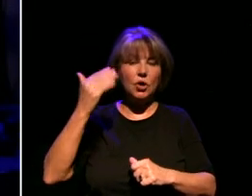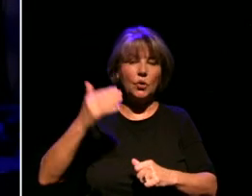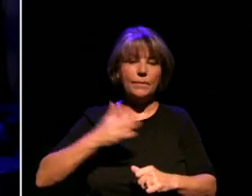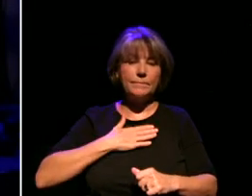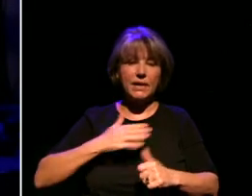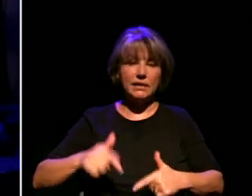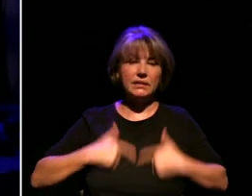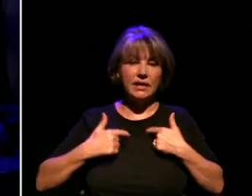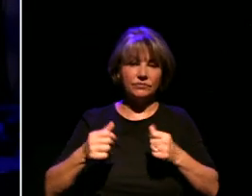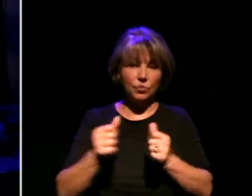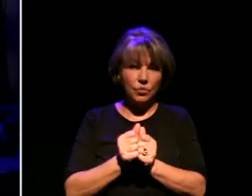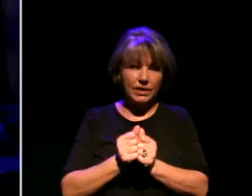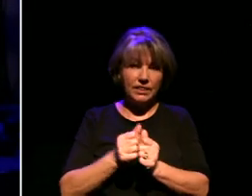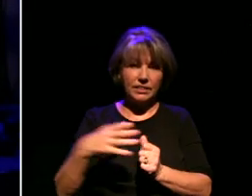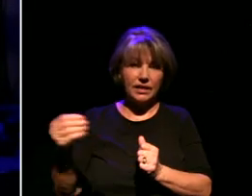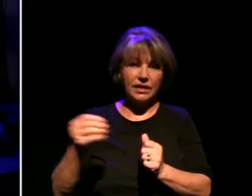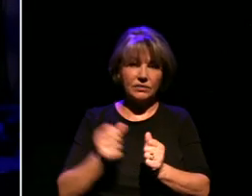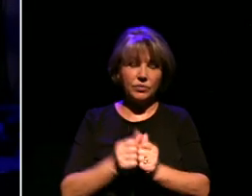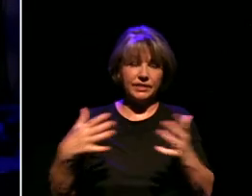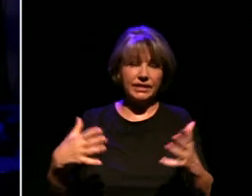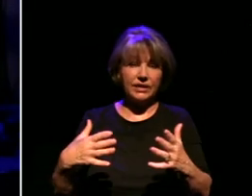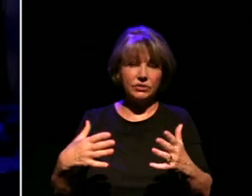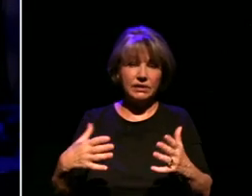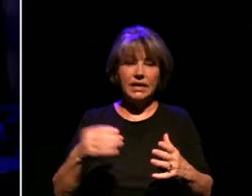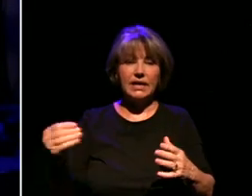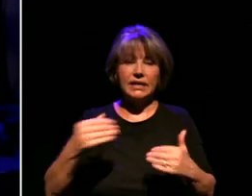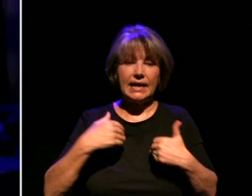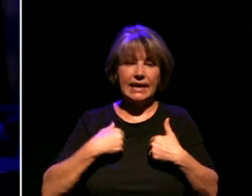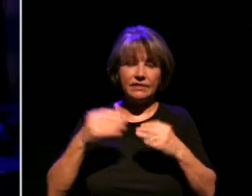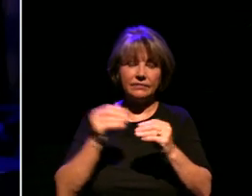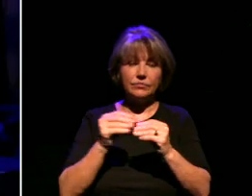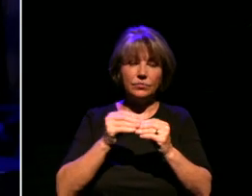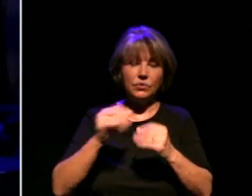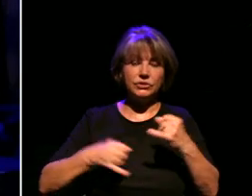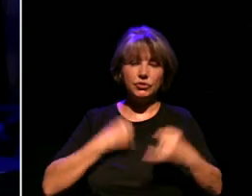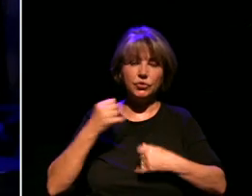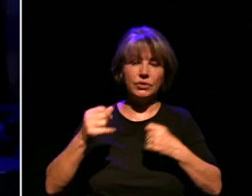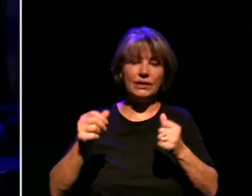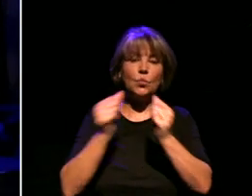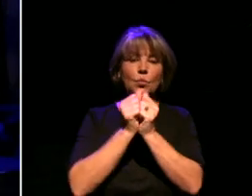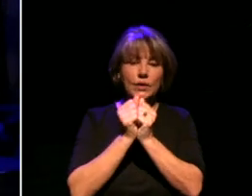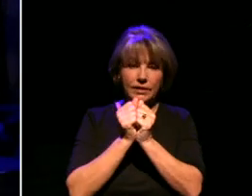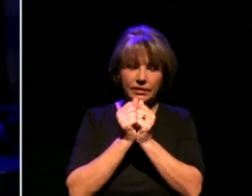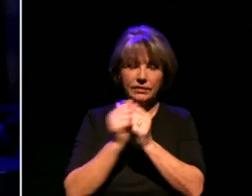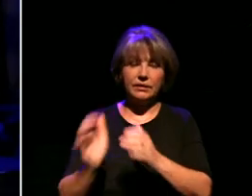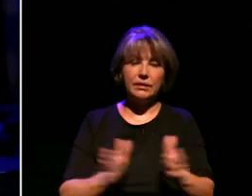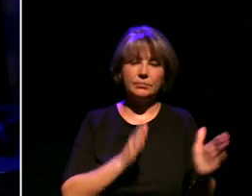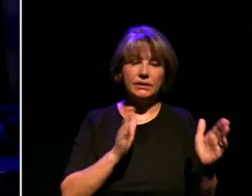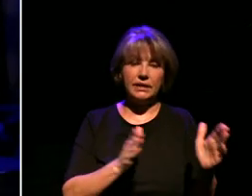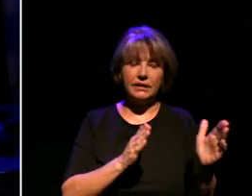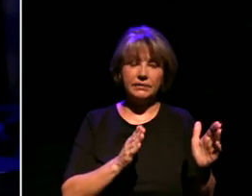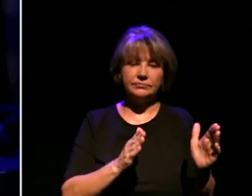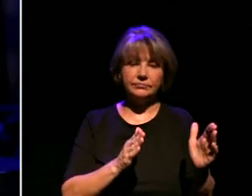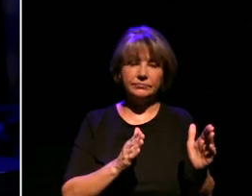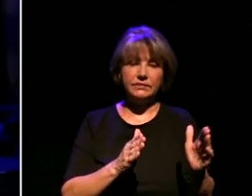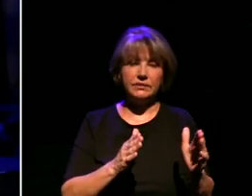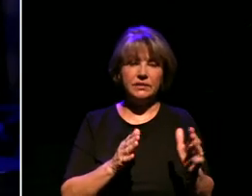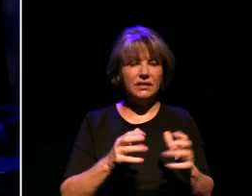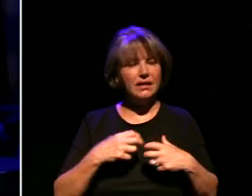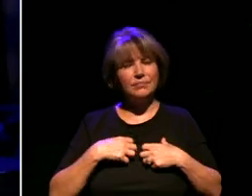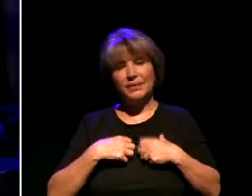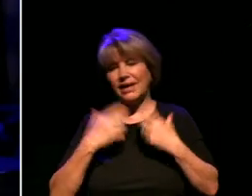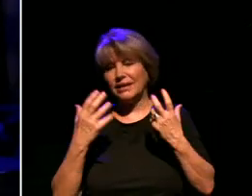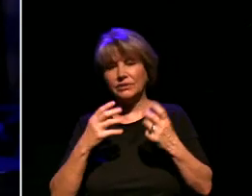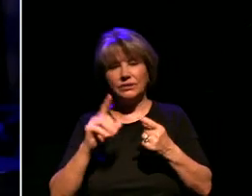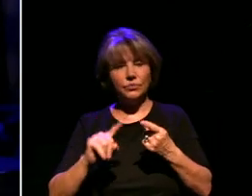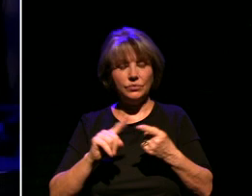I have more joy when I have a plan. So I've experienced both the joy and the anger of having a plan and not having